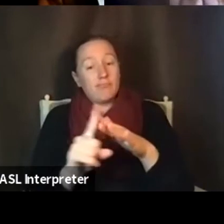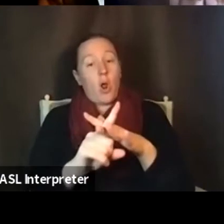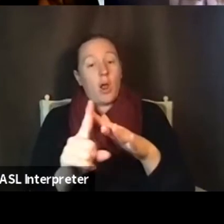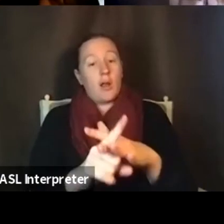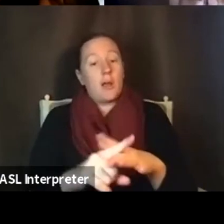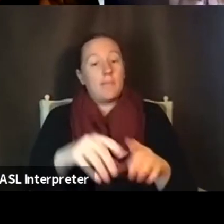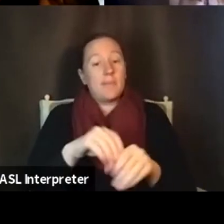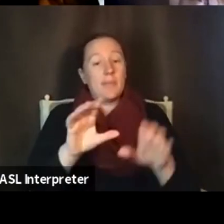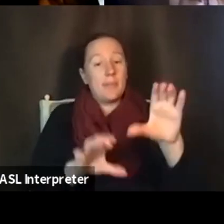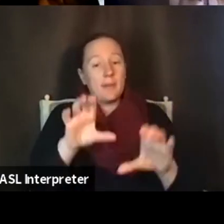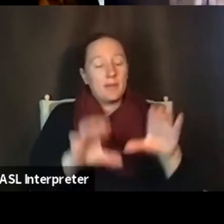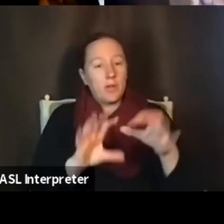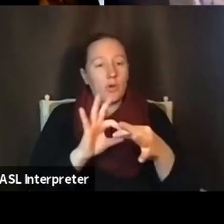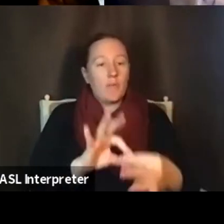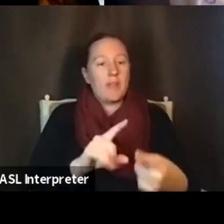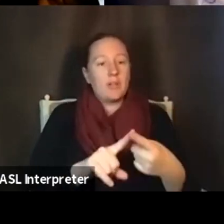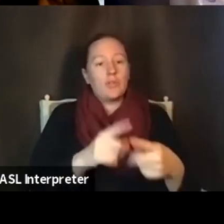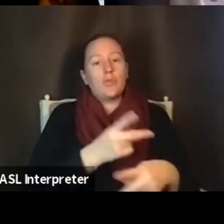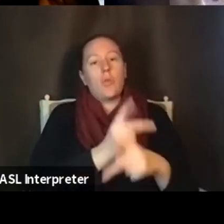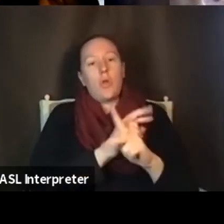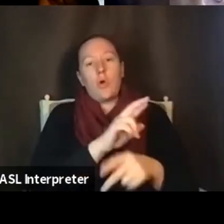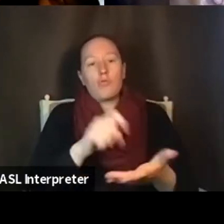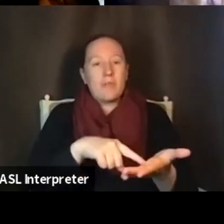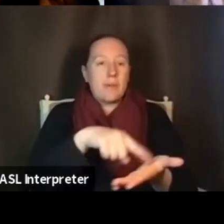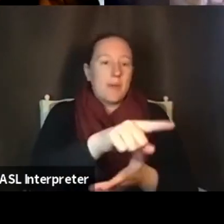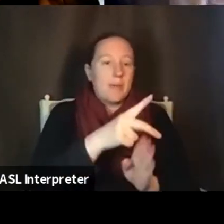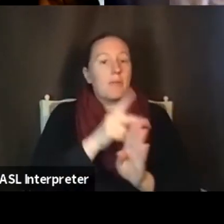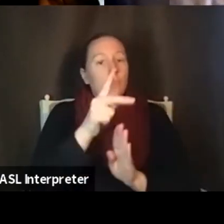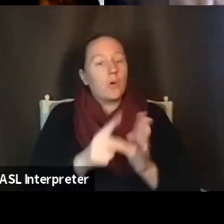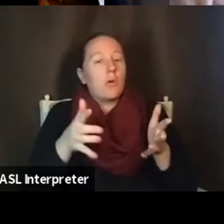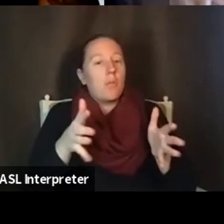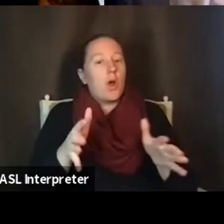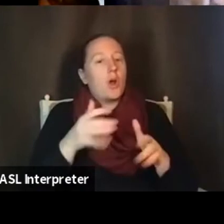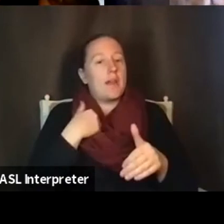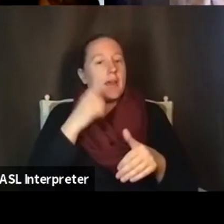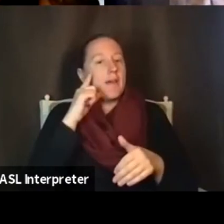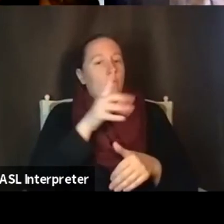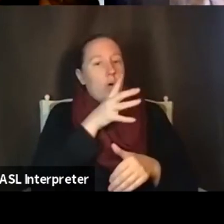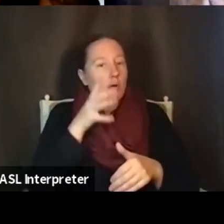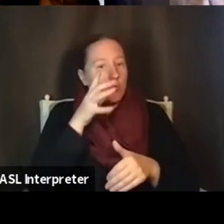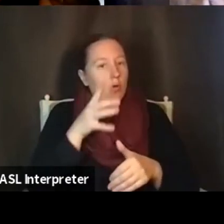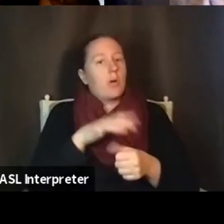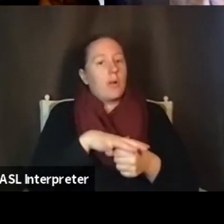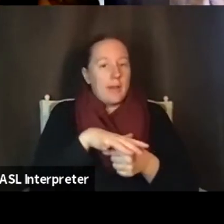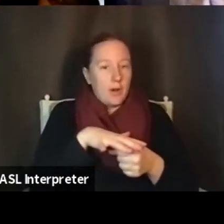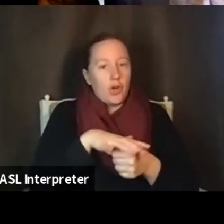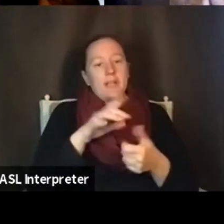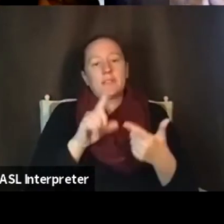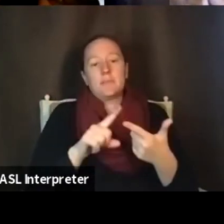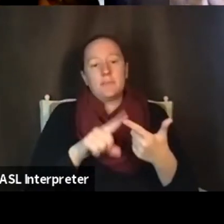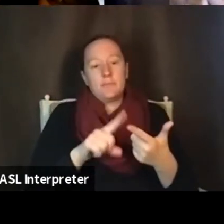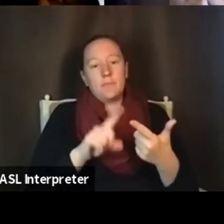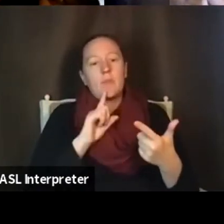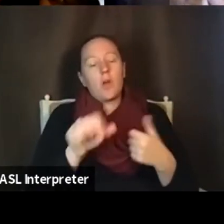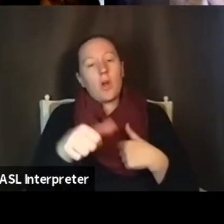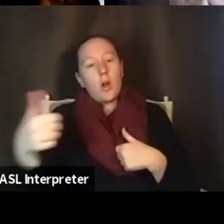ones around loan repayment. There are loan repayment programs for the rural and frontier regions. There are other